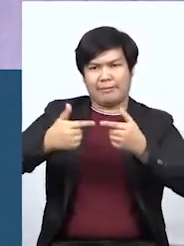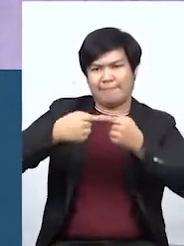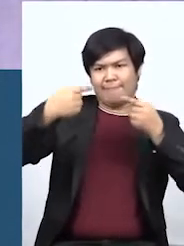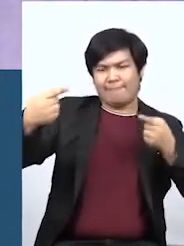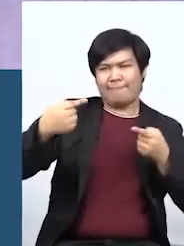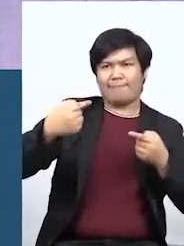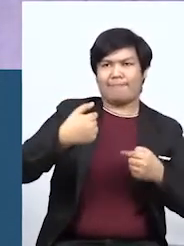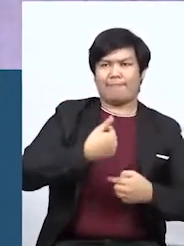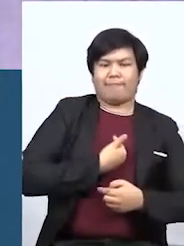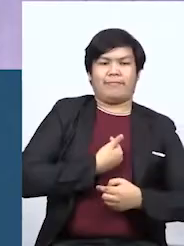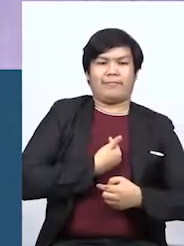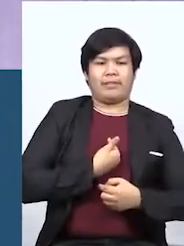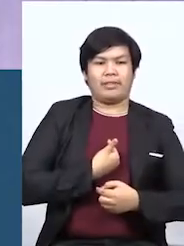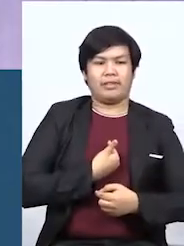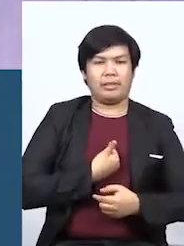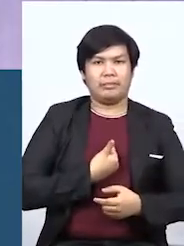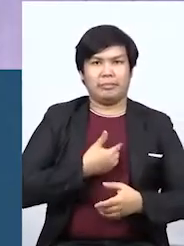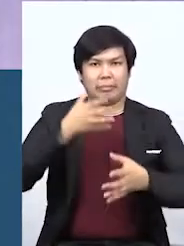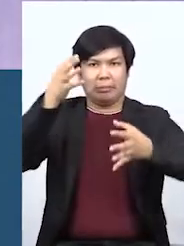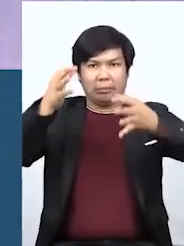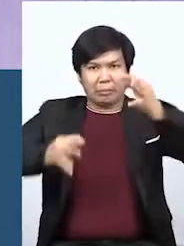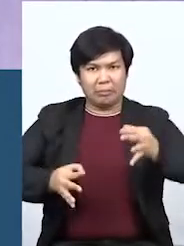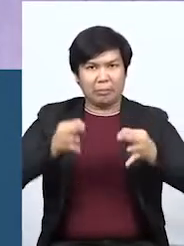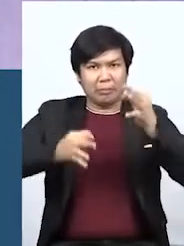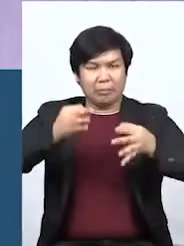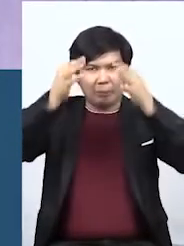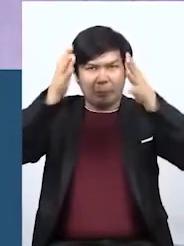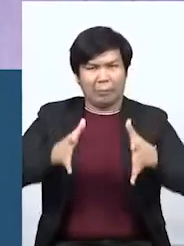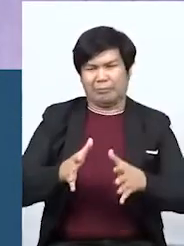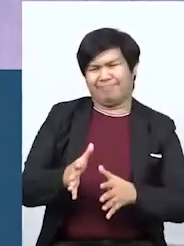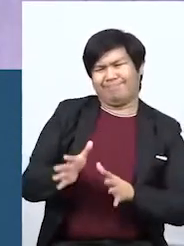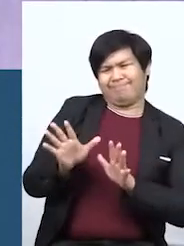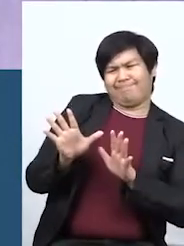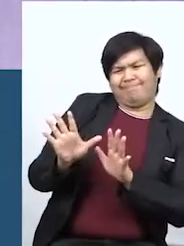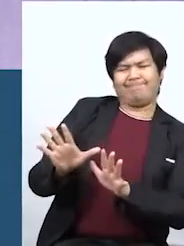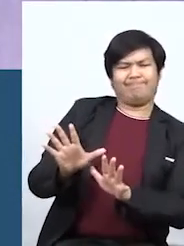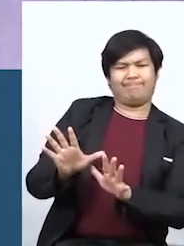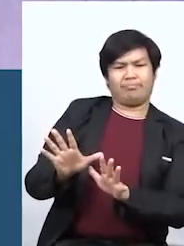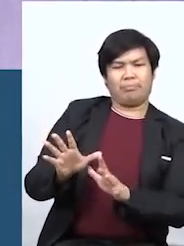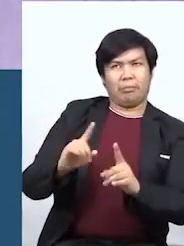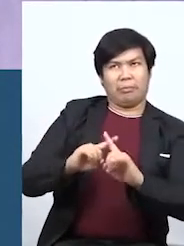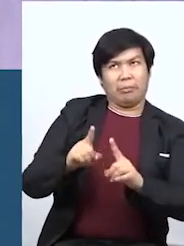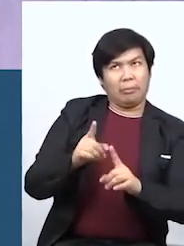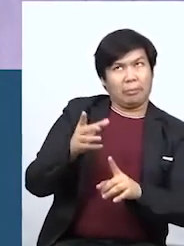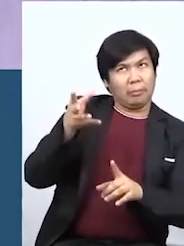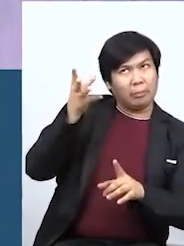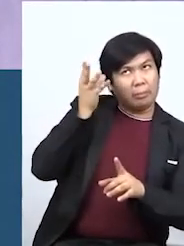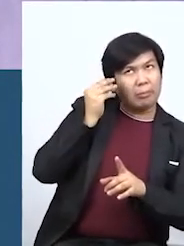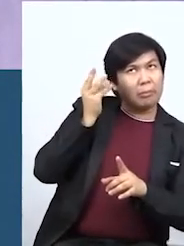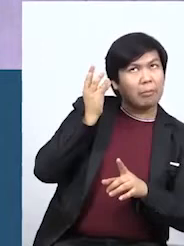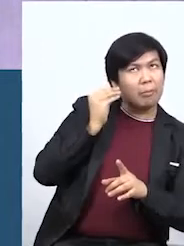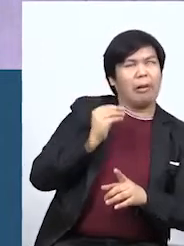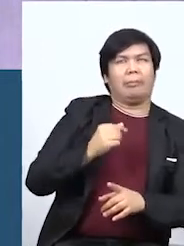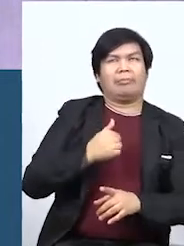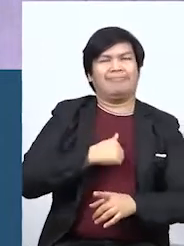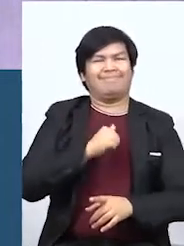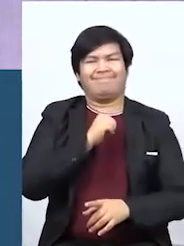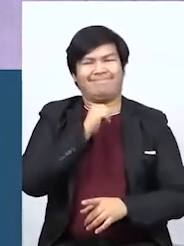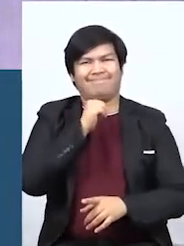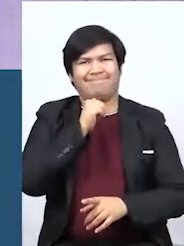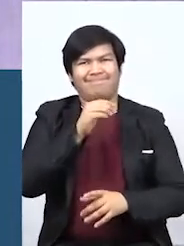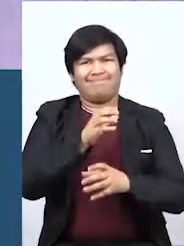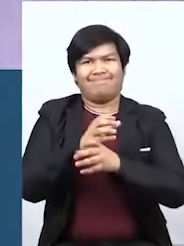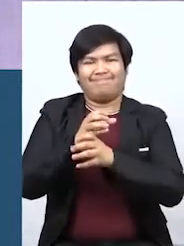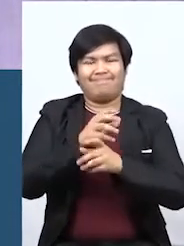enemy The Judge ignored her for a while but finally he said to himself I don't fear God or care